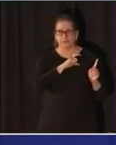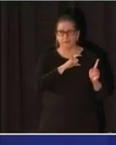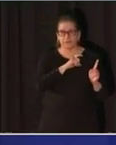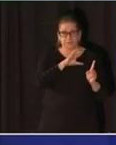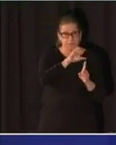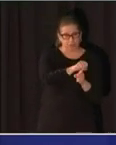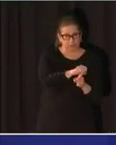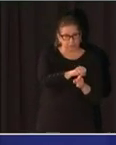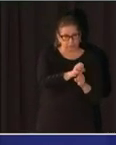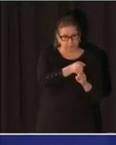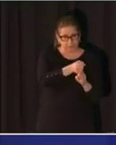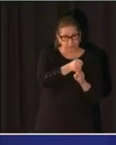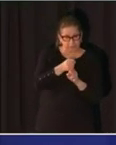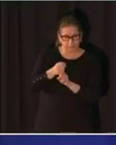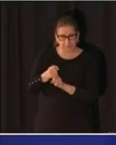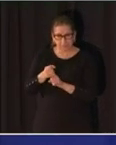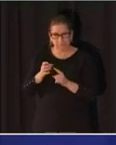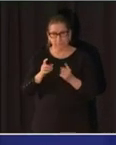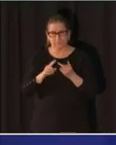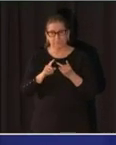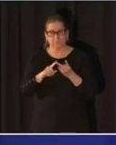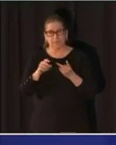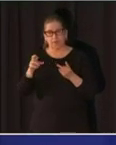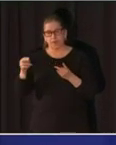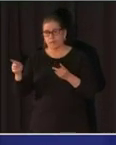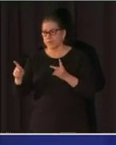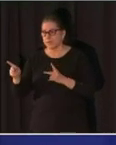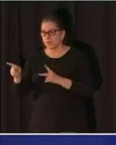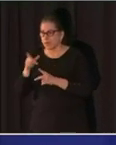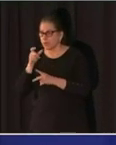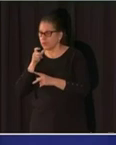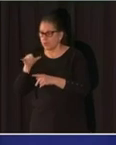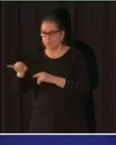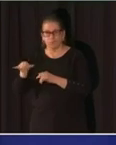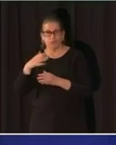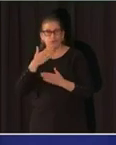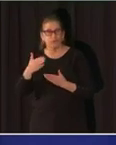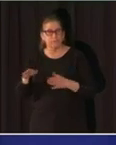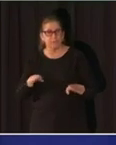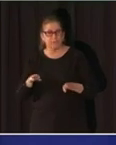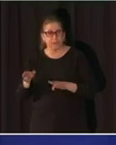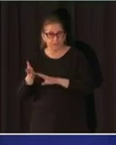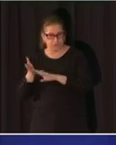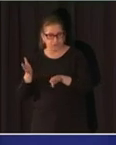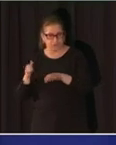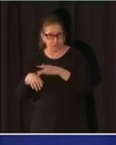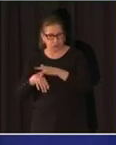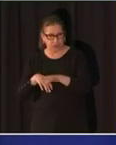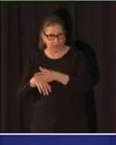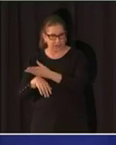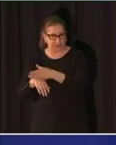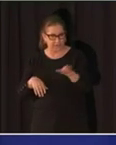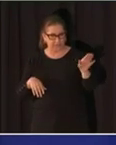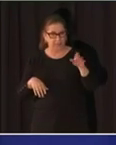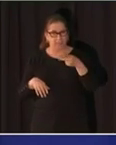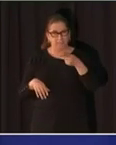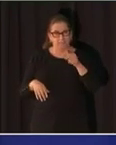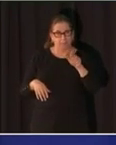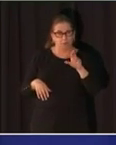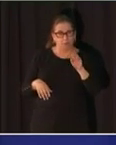credits. The Parole Commission has a number of people at the jail, as does the U.S.